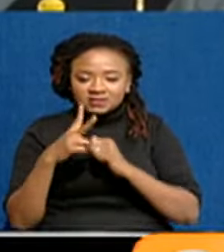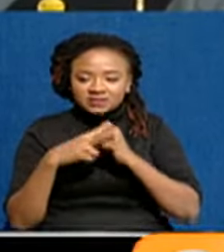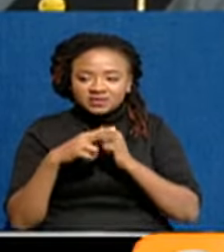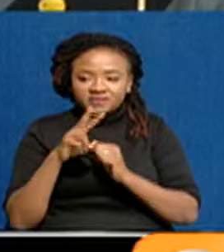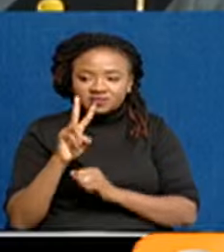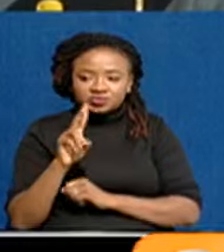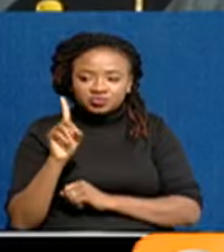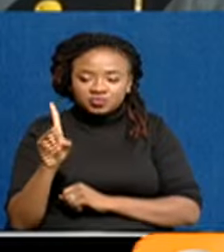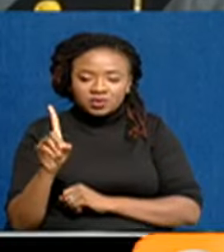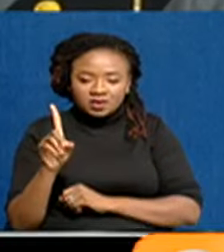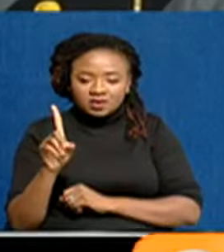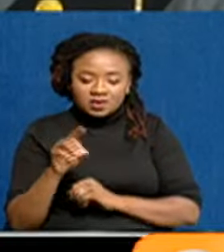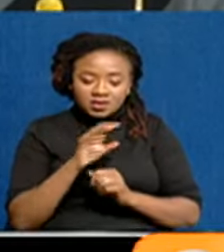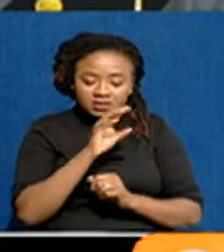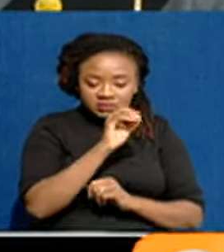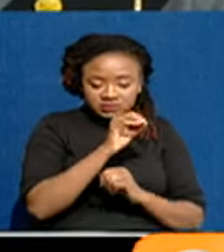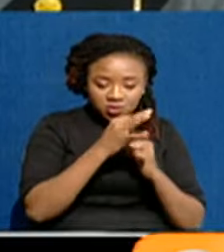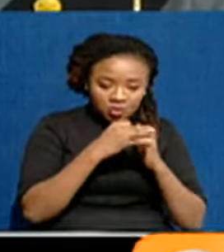0800-721-571.